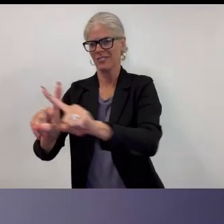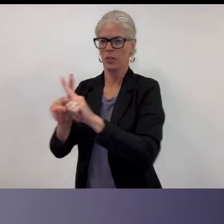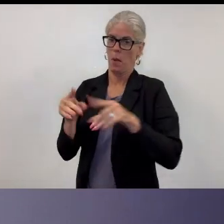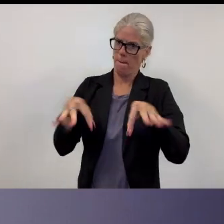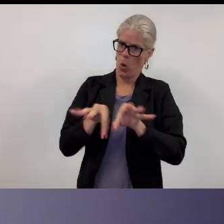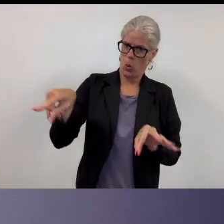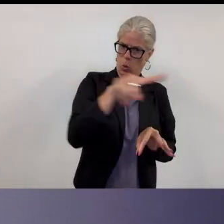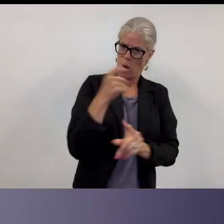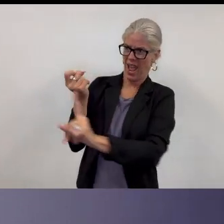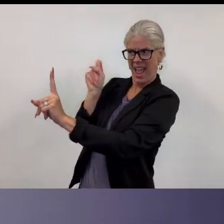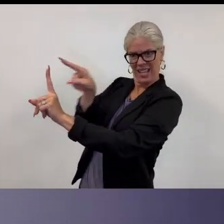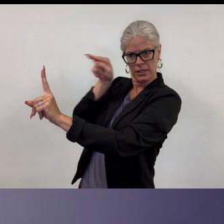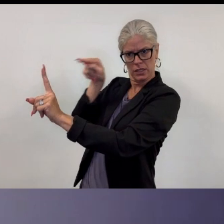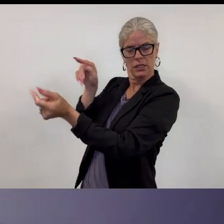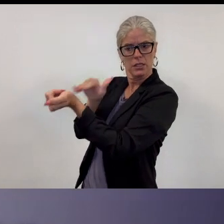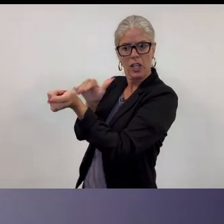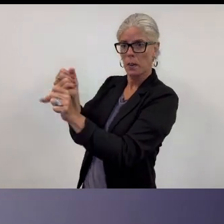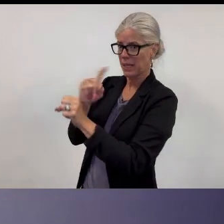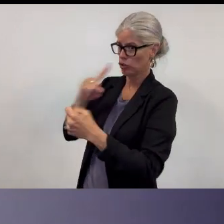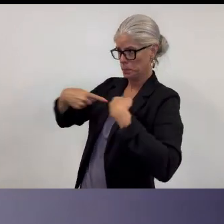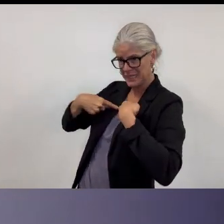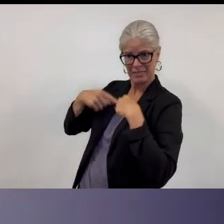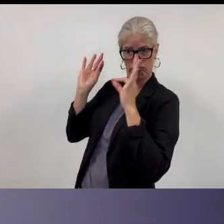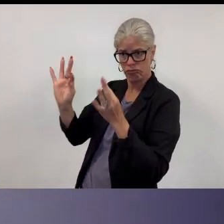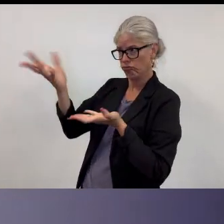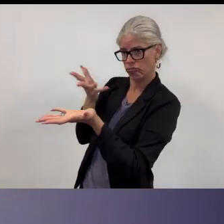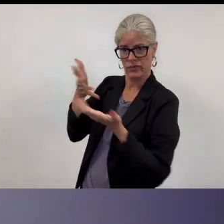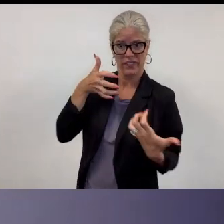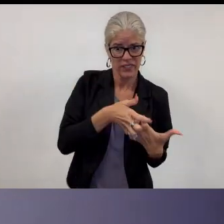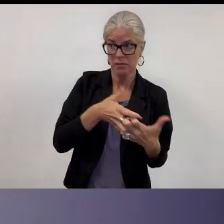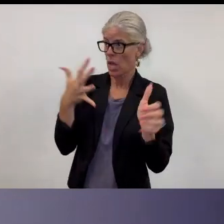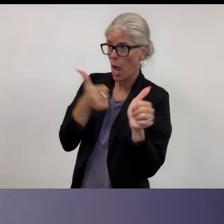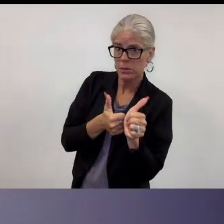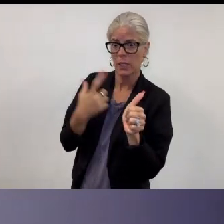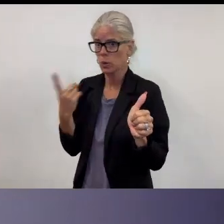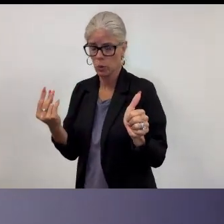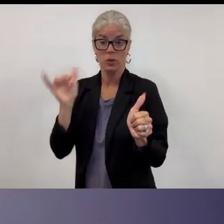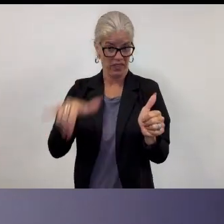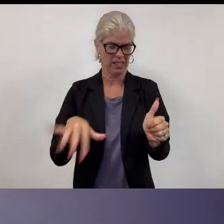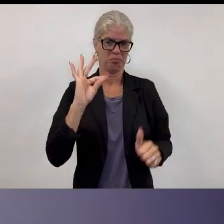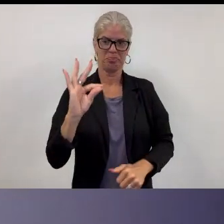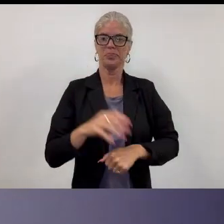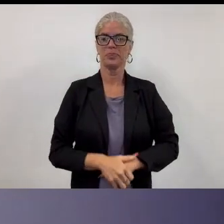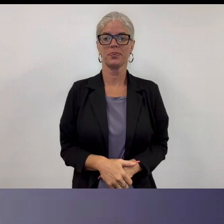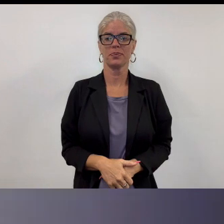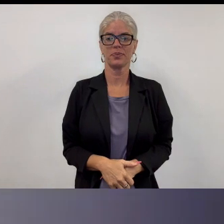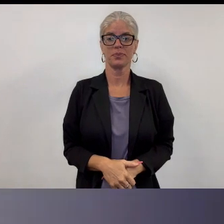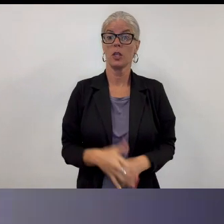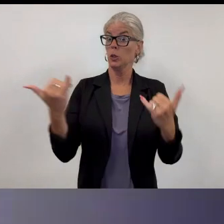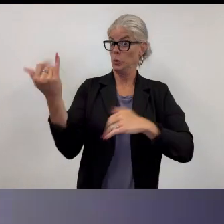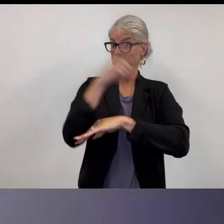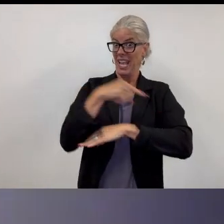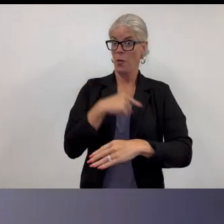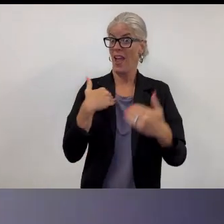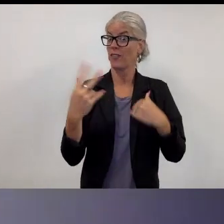professional just to make sure that you're up to date if you are concerned about that. Now, today we've got a 2-for-1. We have a guest